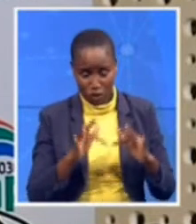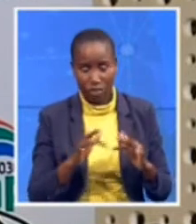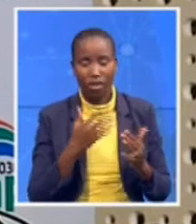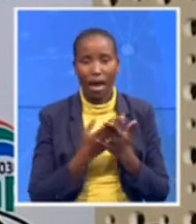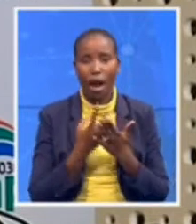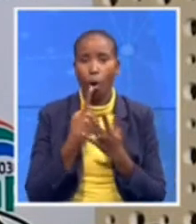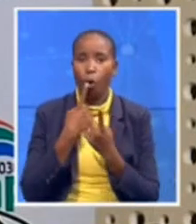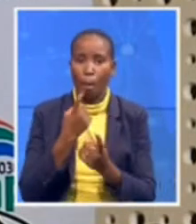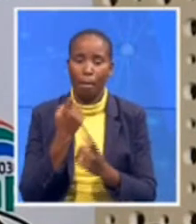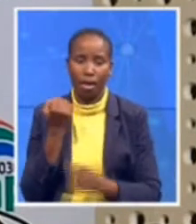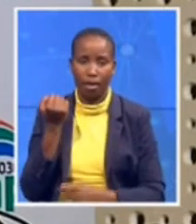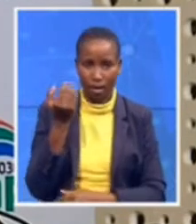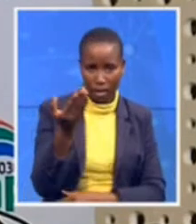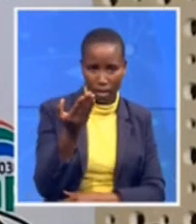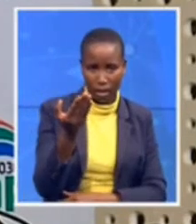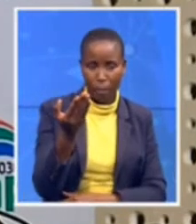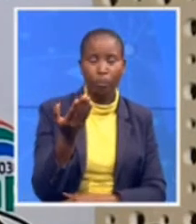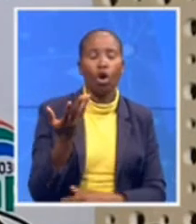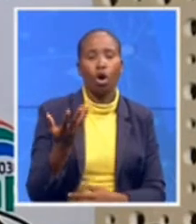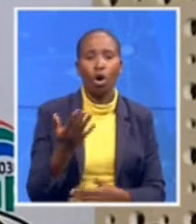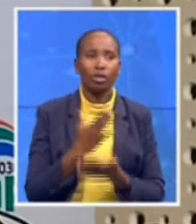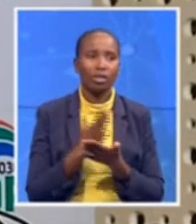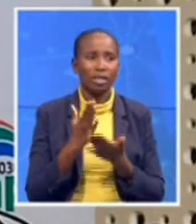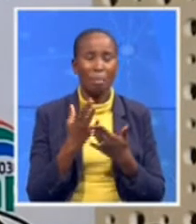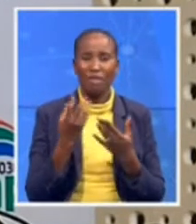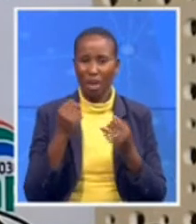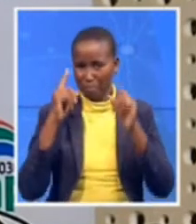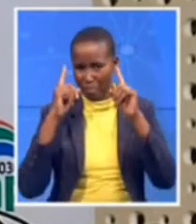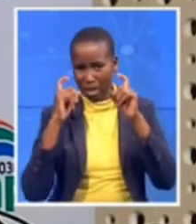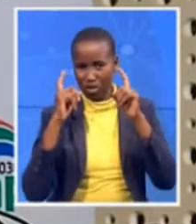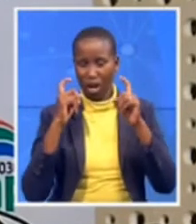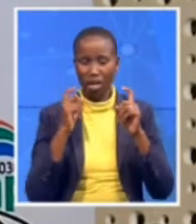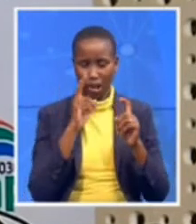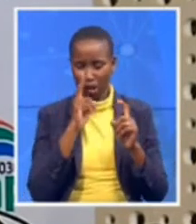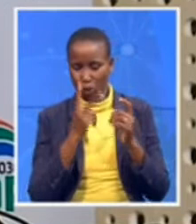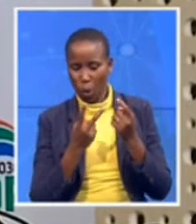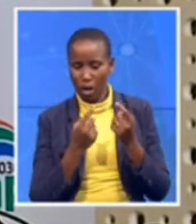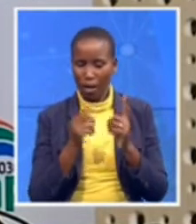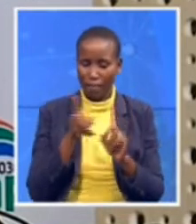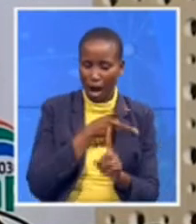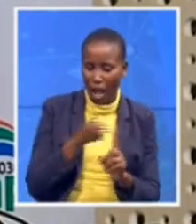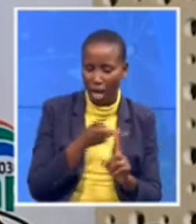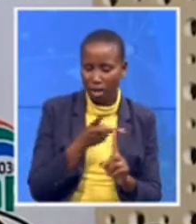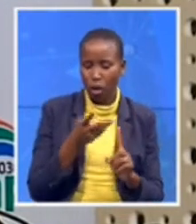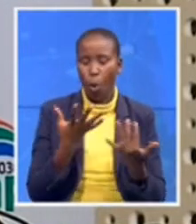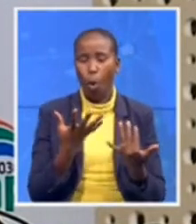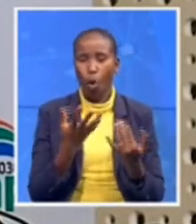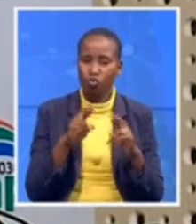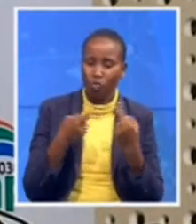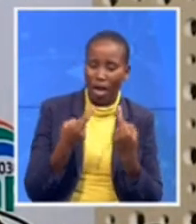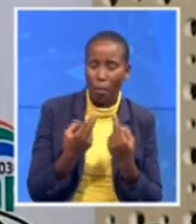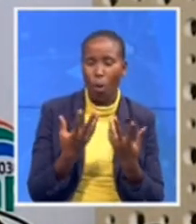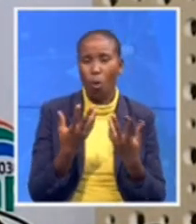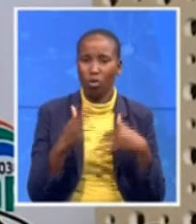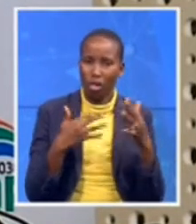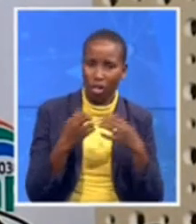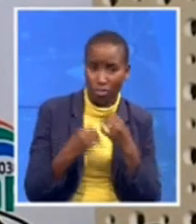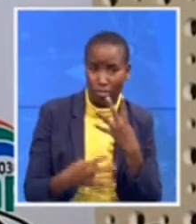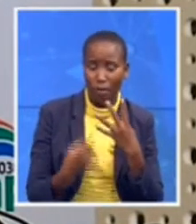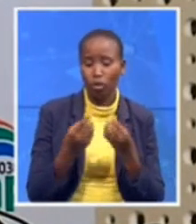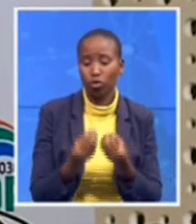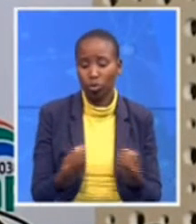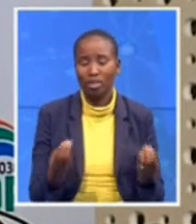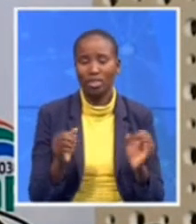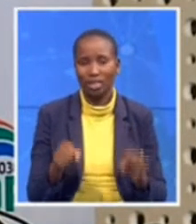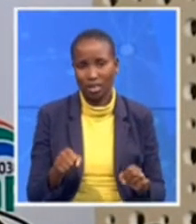relating to violence against children or sexual violence against children. The provisions are actually quite prescriptive. In those instances